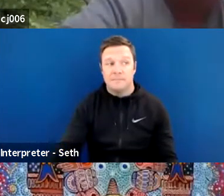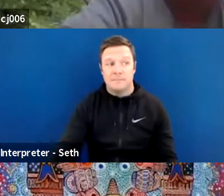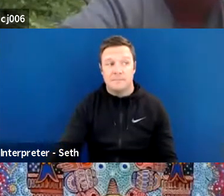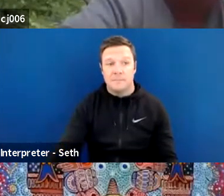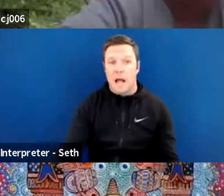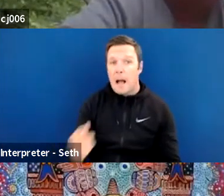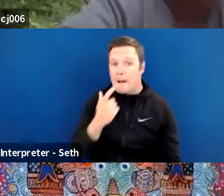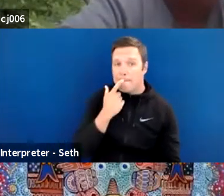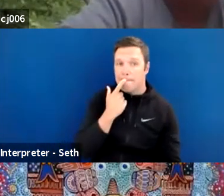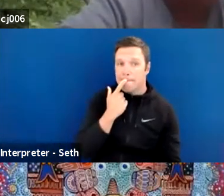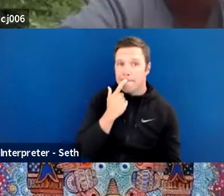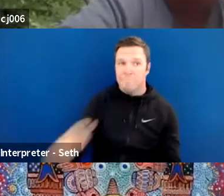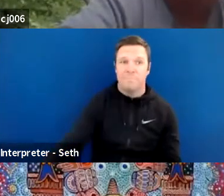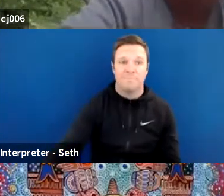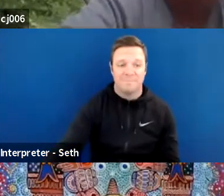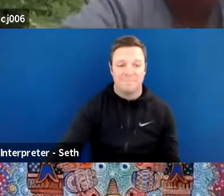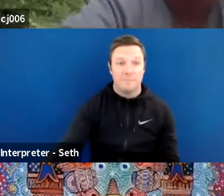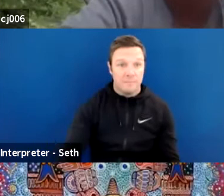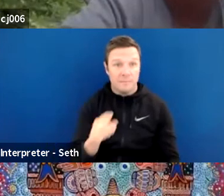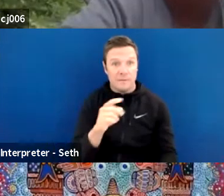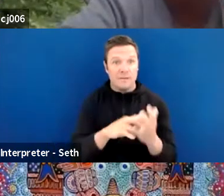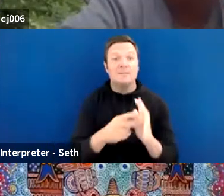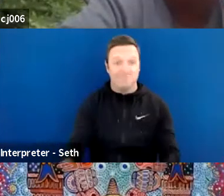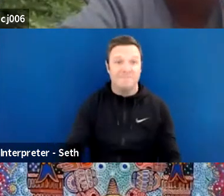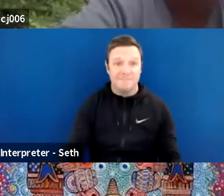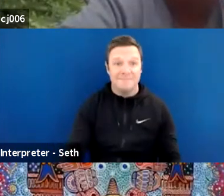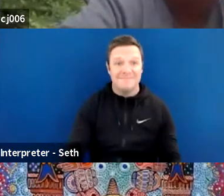Nancy, I see your face, Nancy. Are you asking automatically?